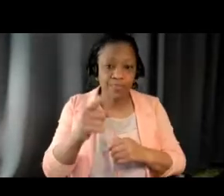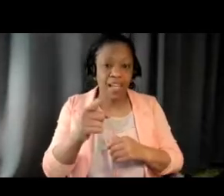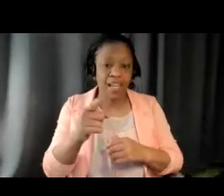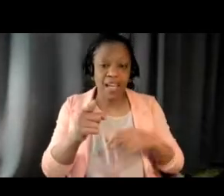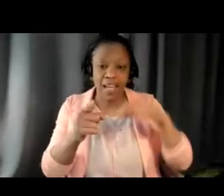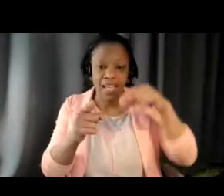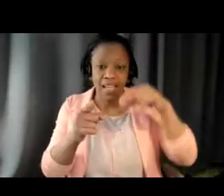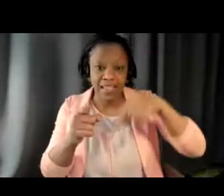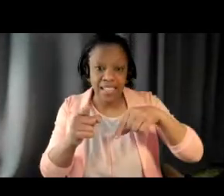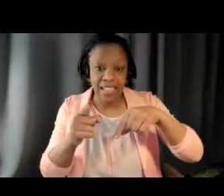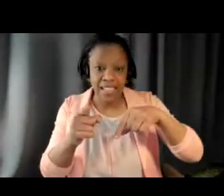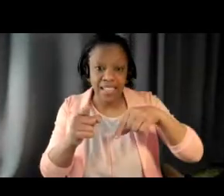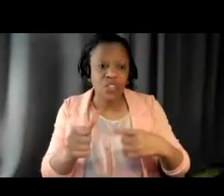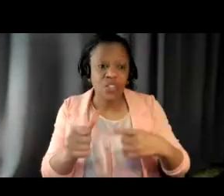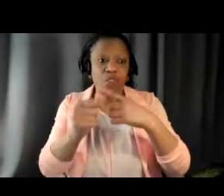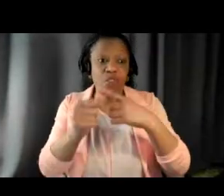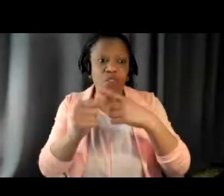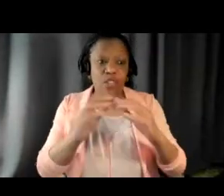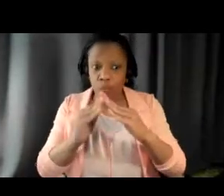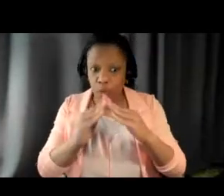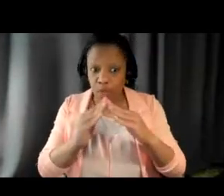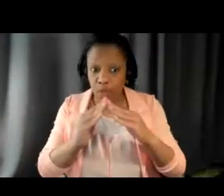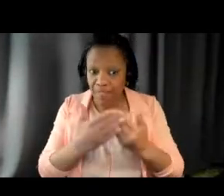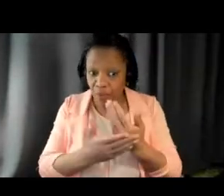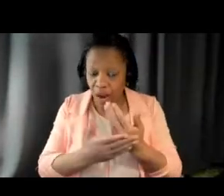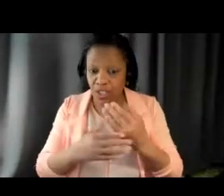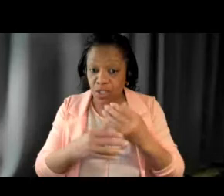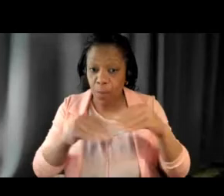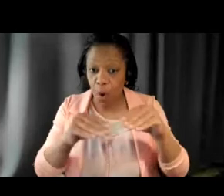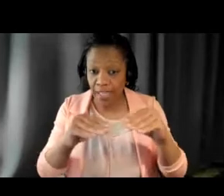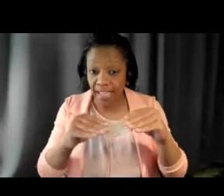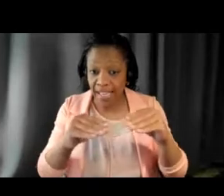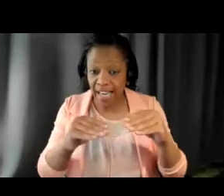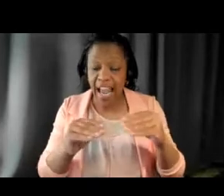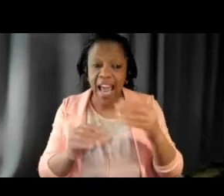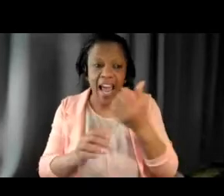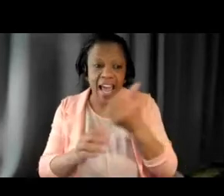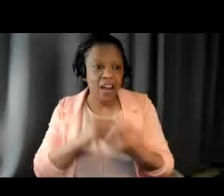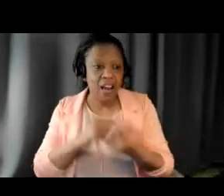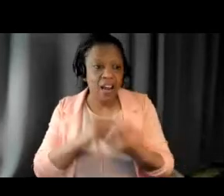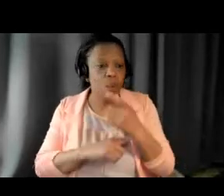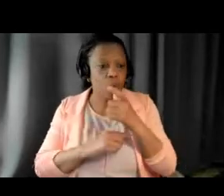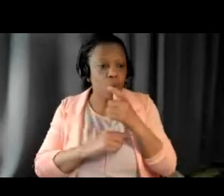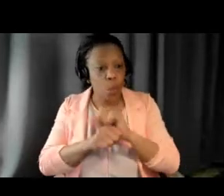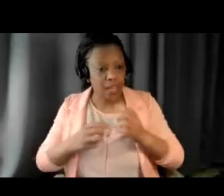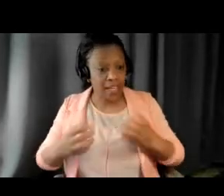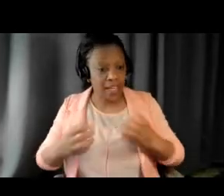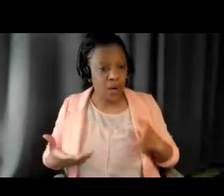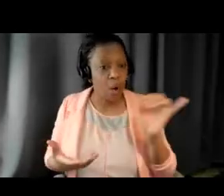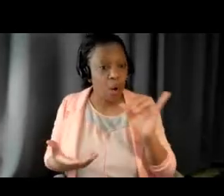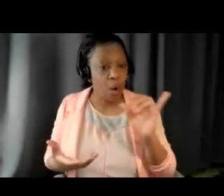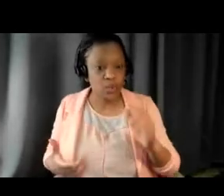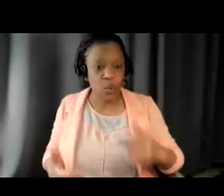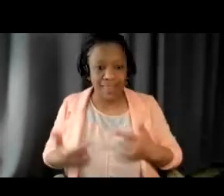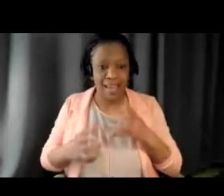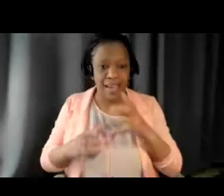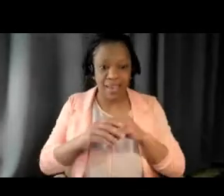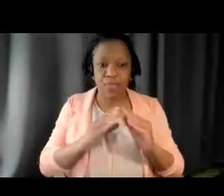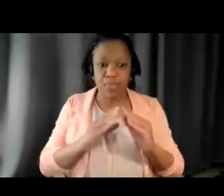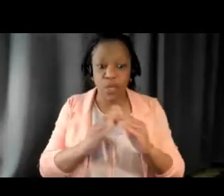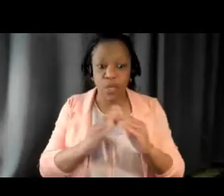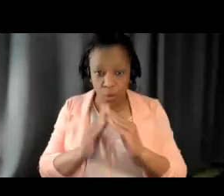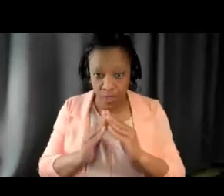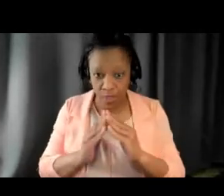fresh market, but this is everybody here that works here is a member in the community as well. There we we are go. not employees. We are all members. All